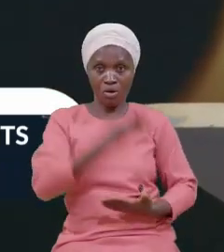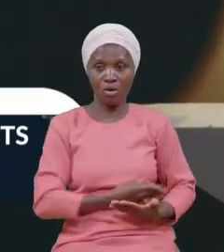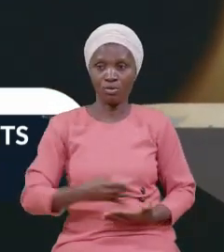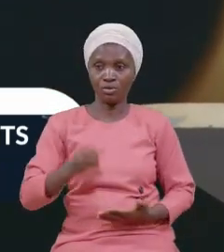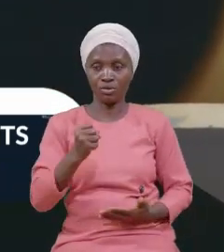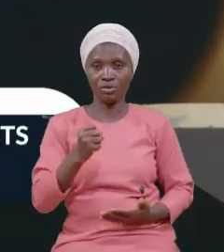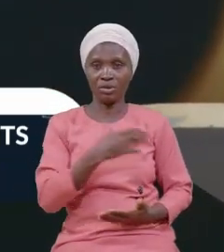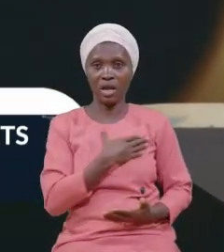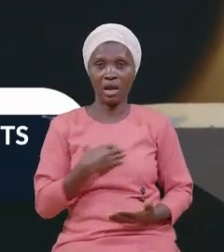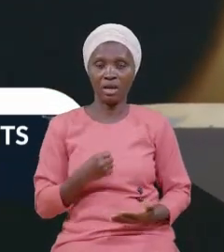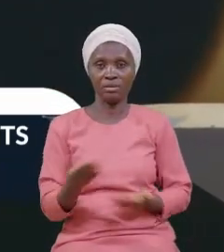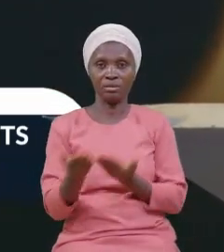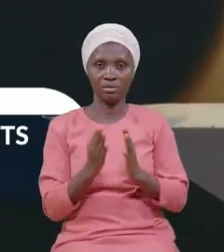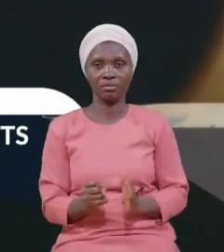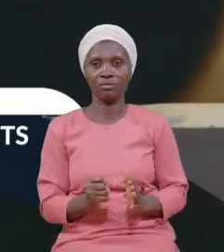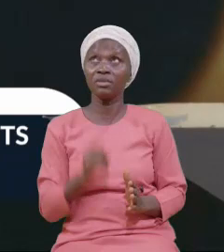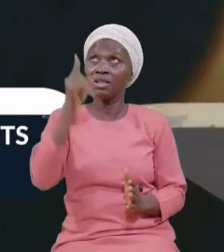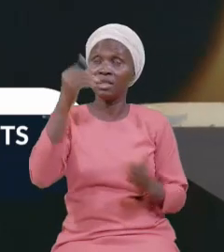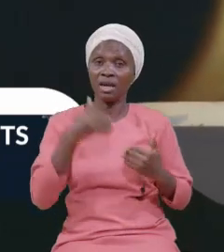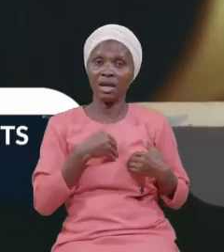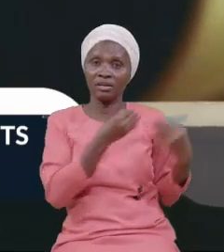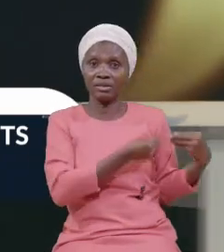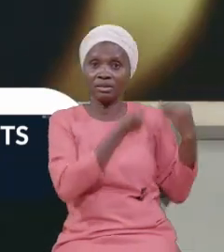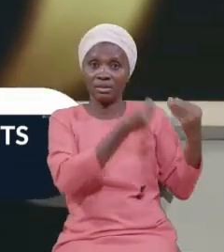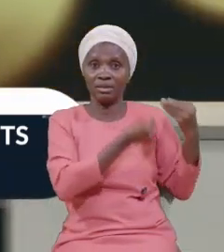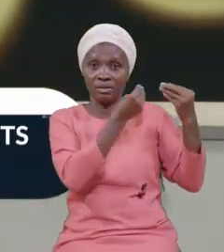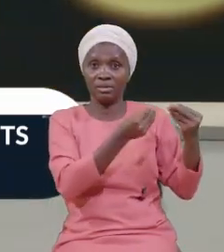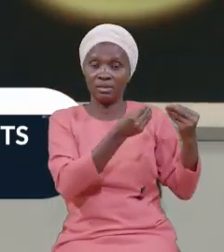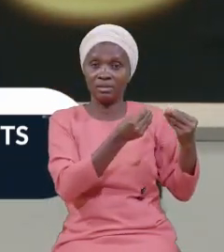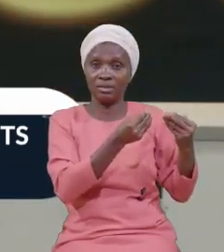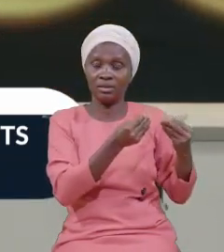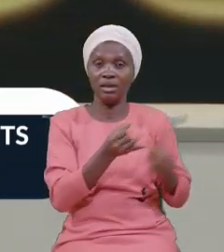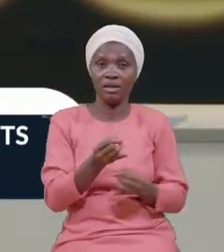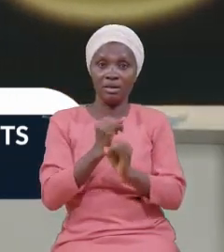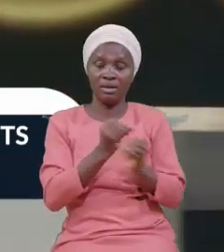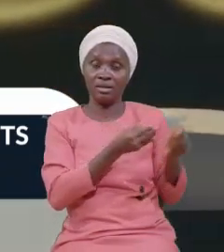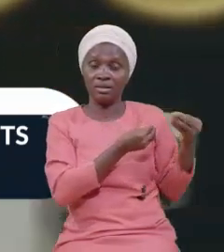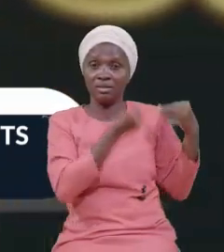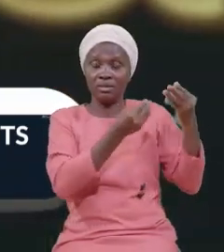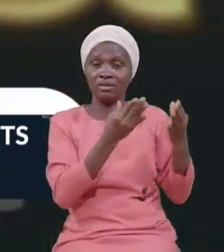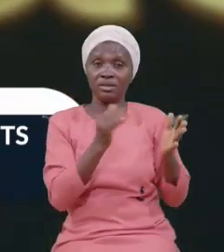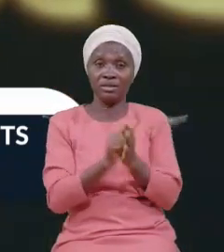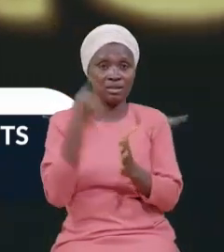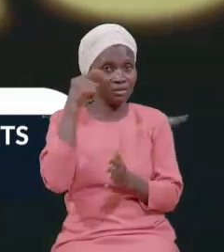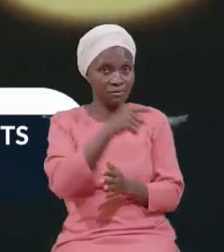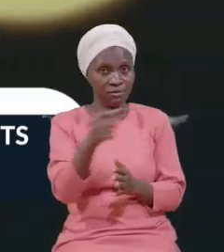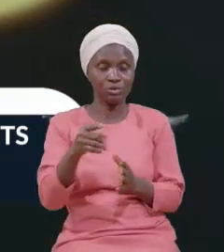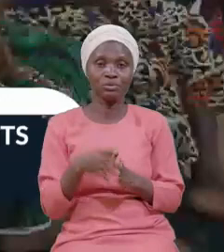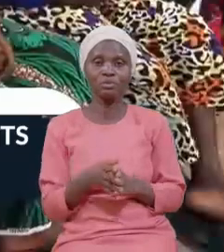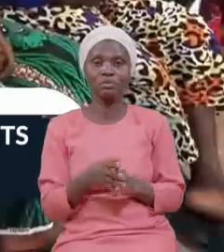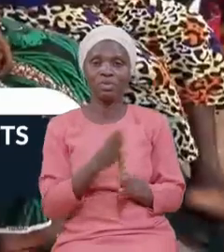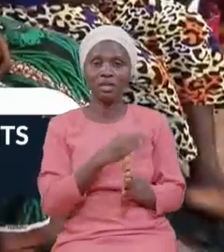inherited that for you and for me. Hebrews chapter 1, I'm reading from verse 2.